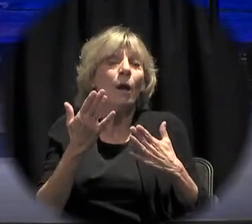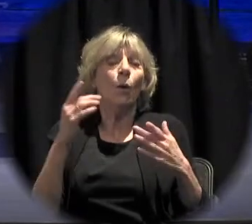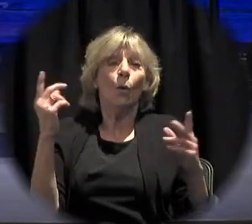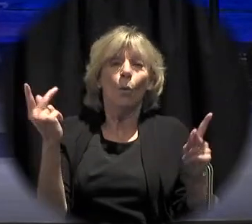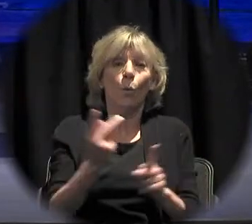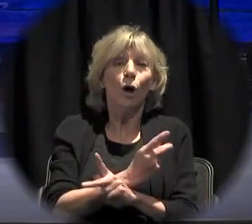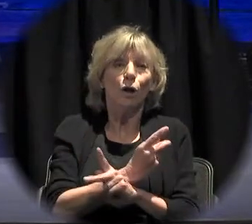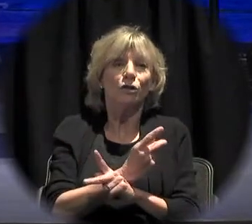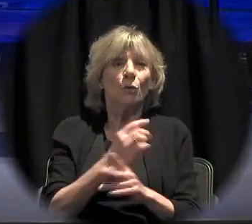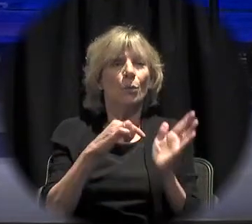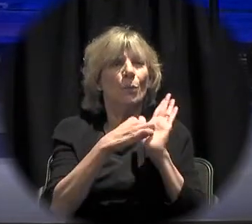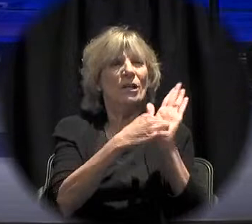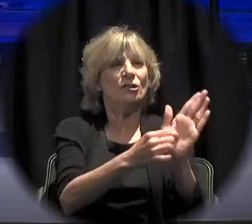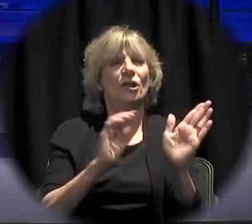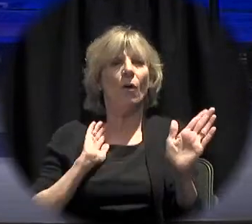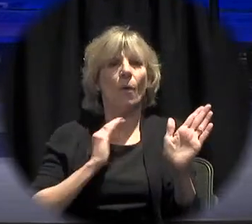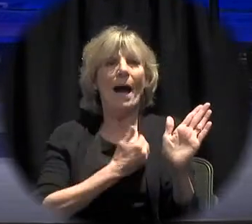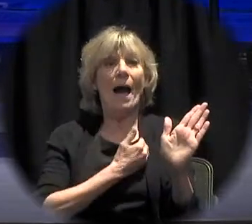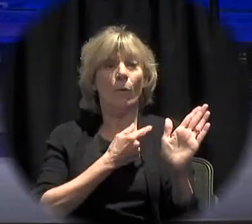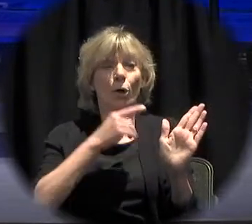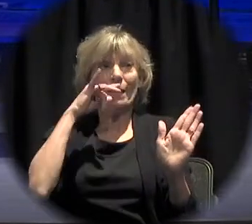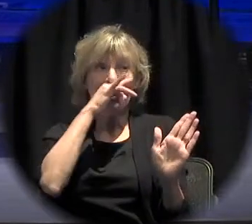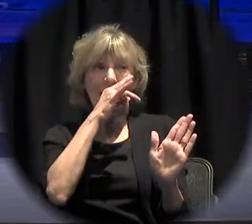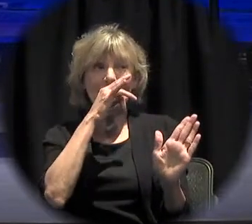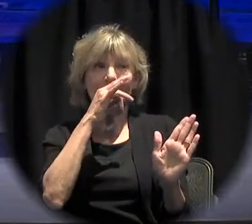God the Father is an angry God. We don't want to do that.